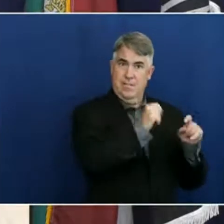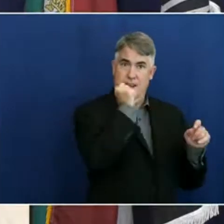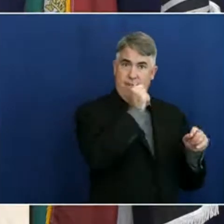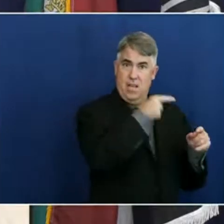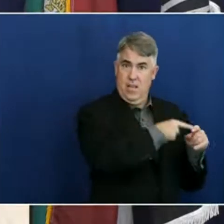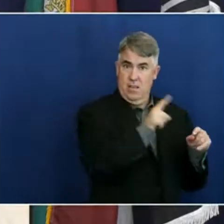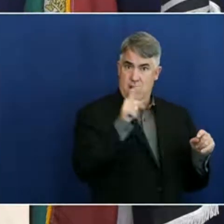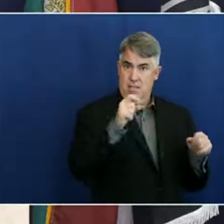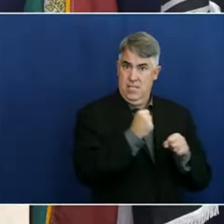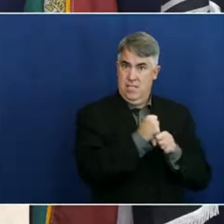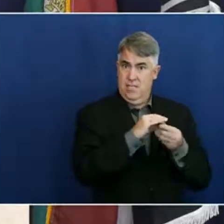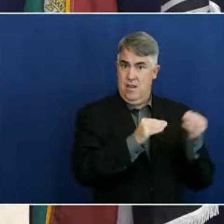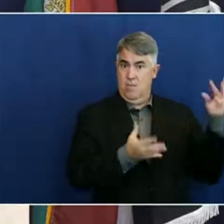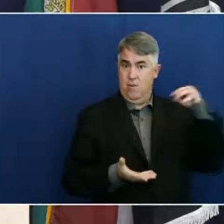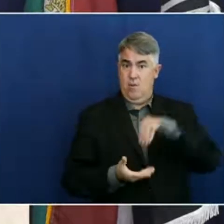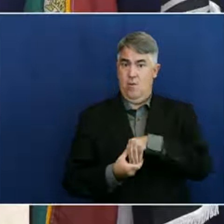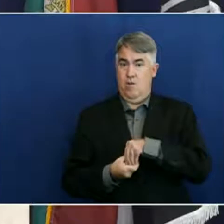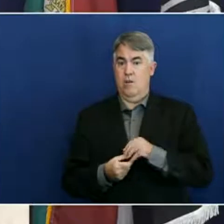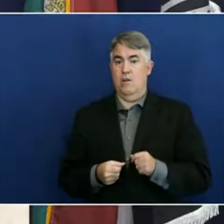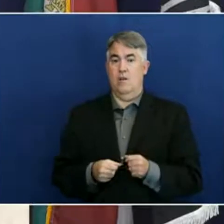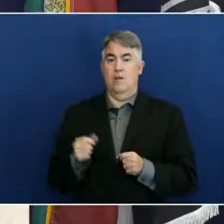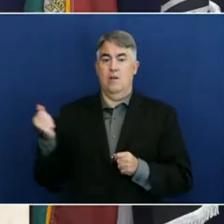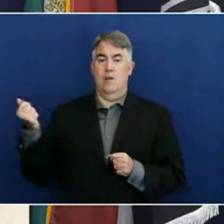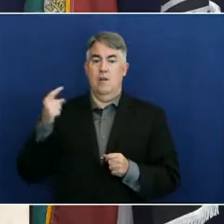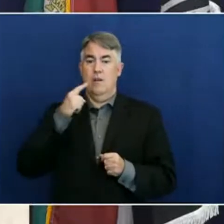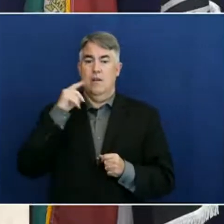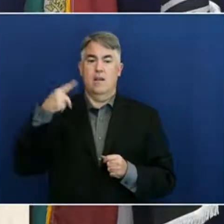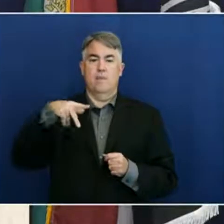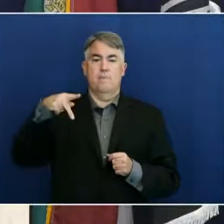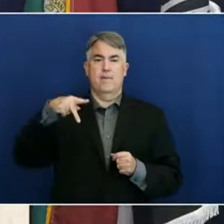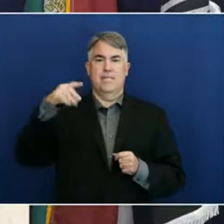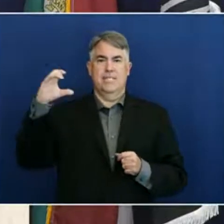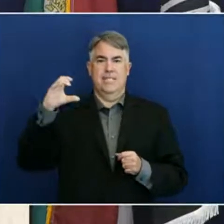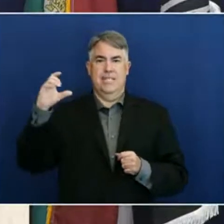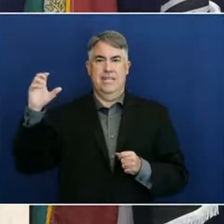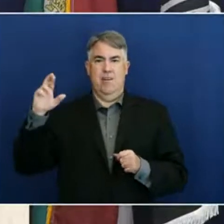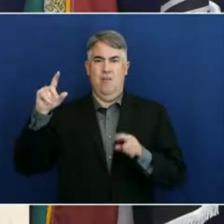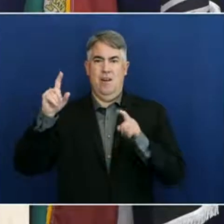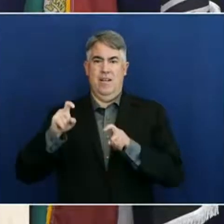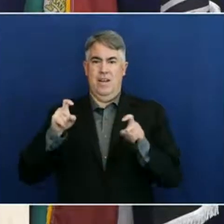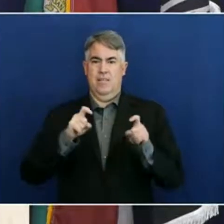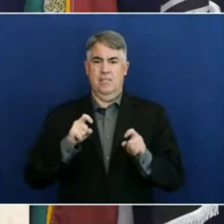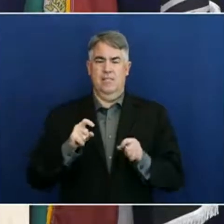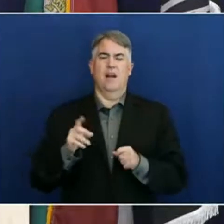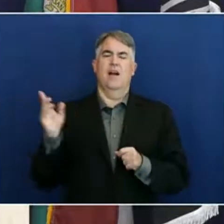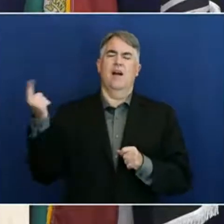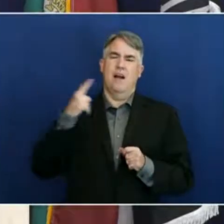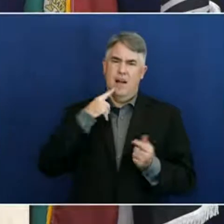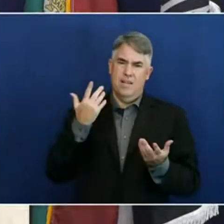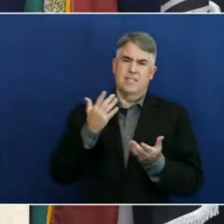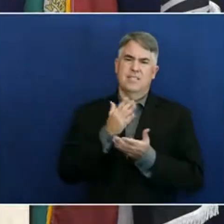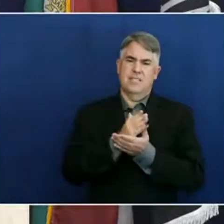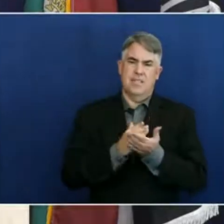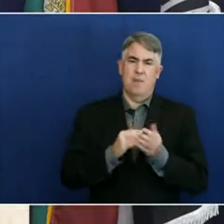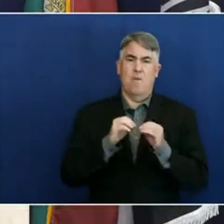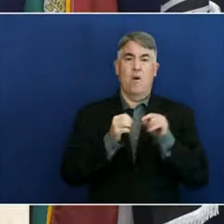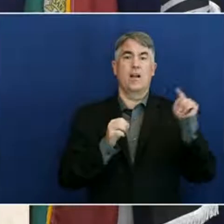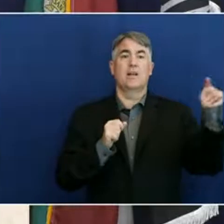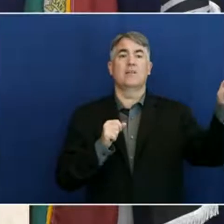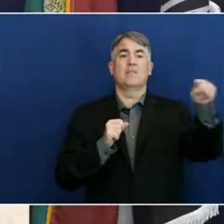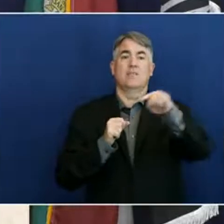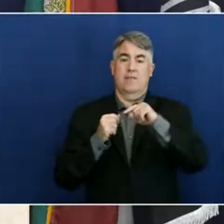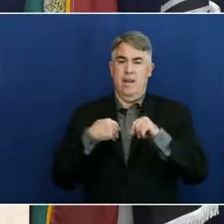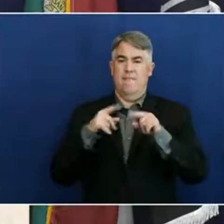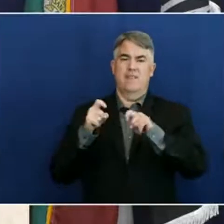test that is done. A lot of entities that are doing their own testing often use antigen or rapid tests. Those